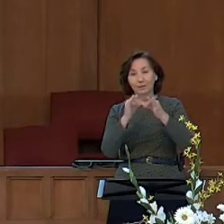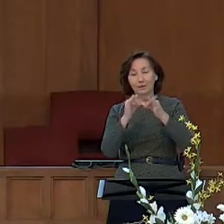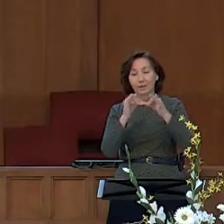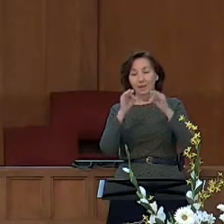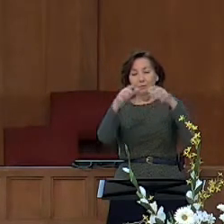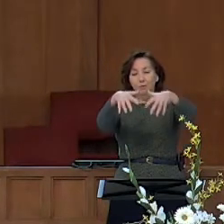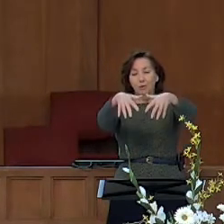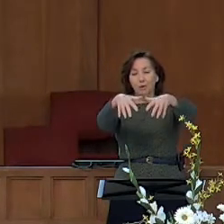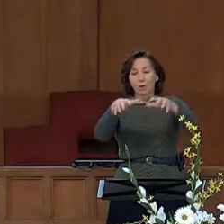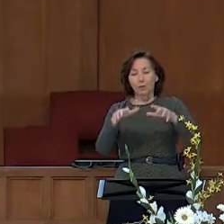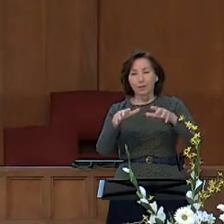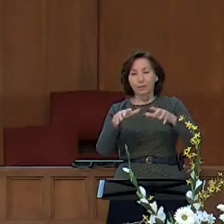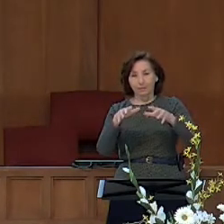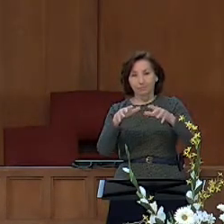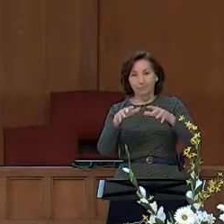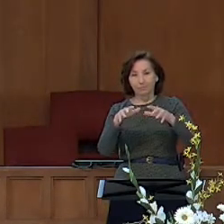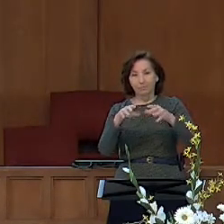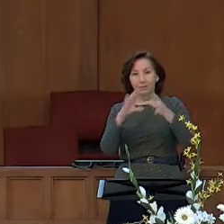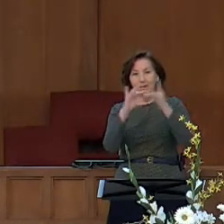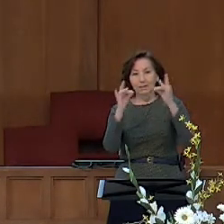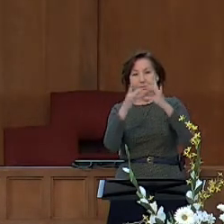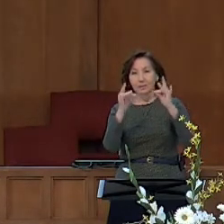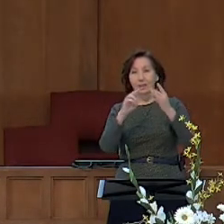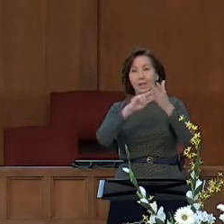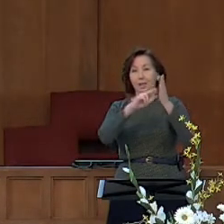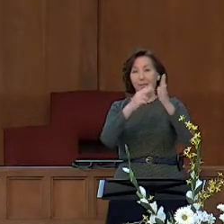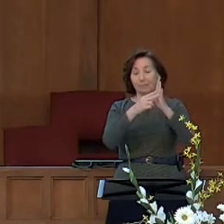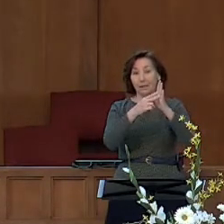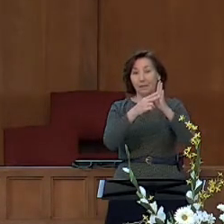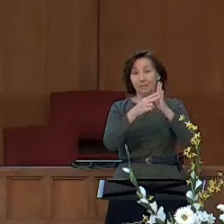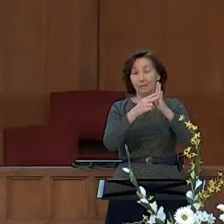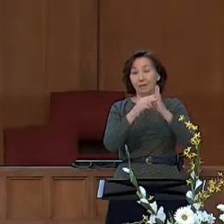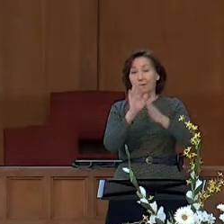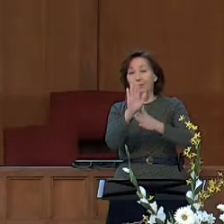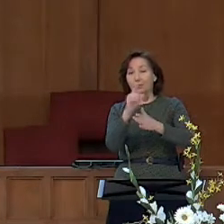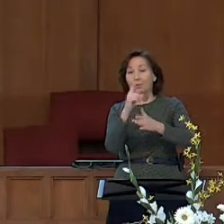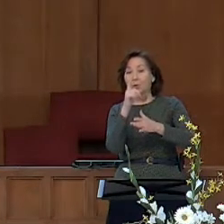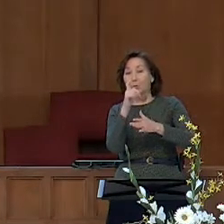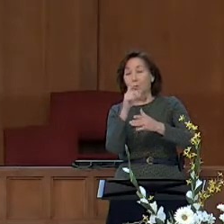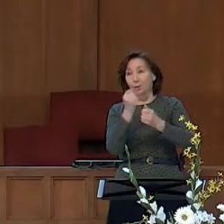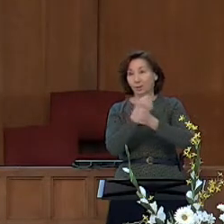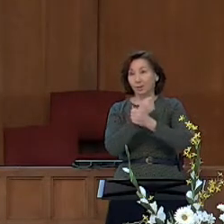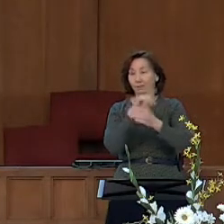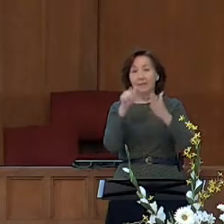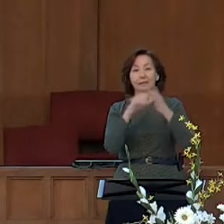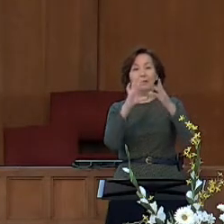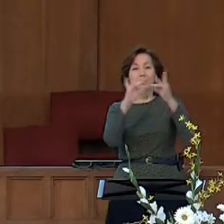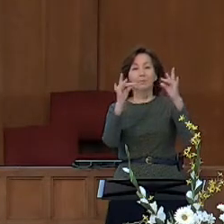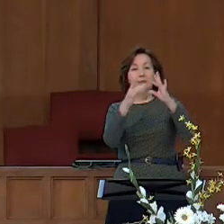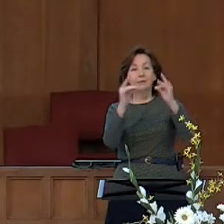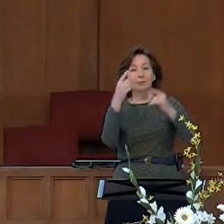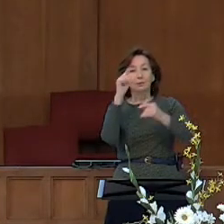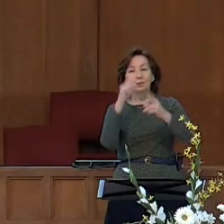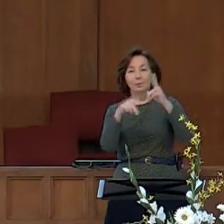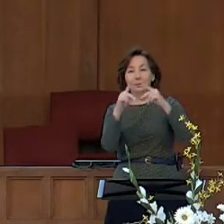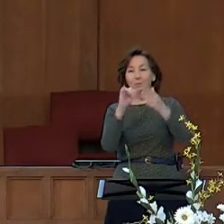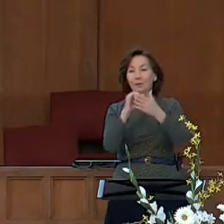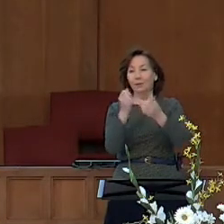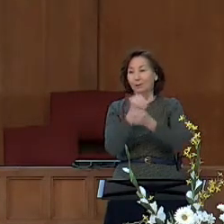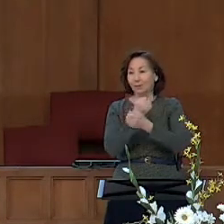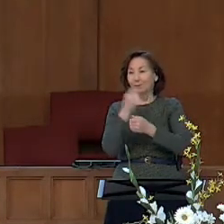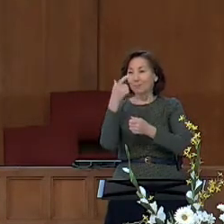message. It means those who are loved. This message is for those who are loved